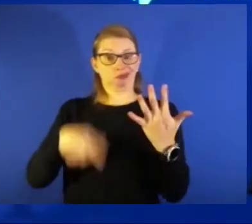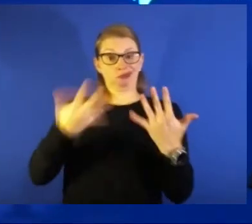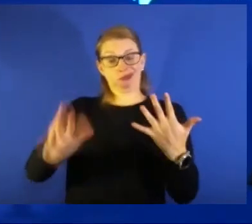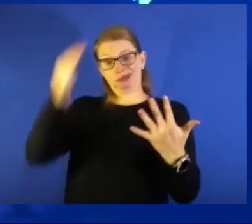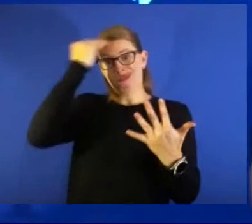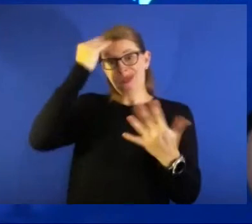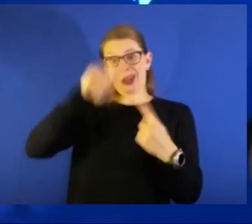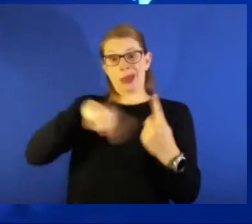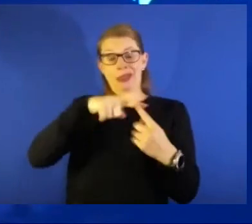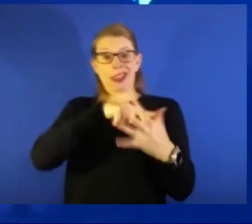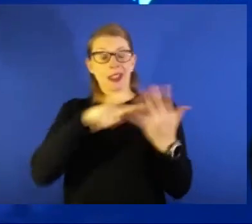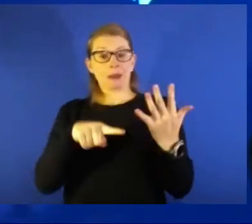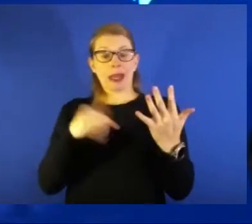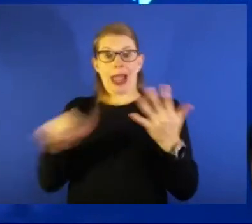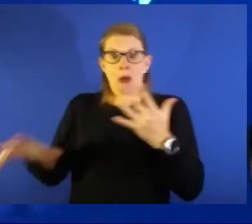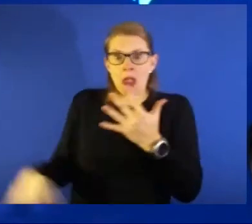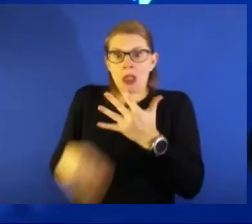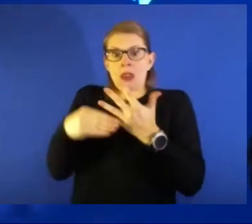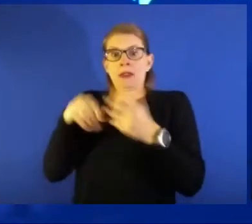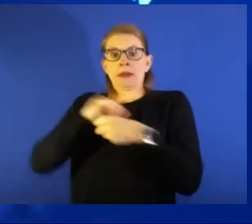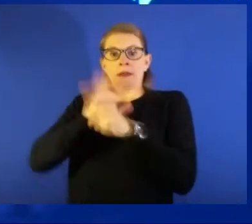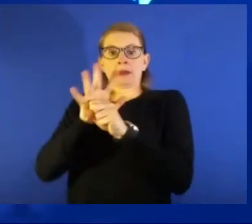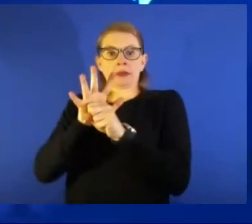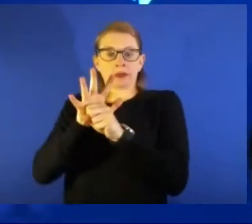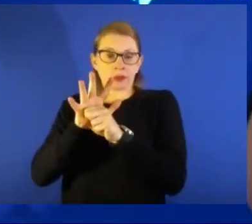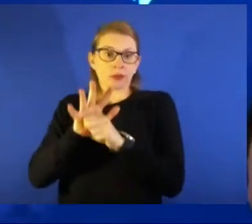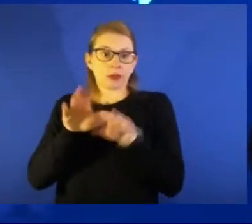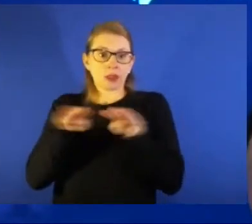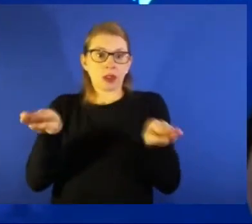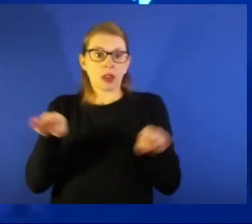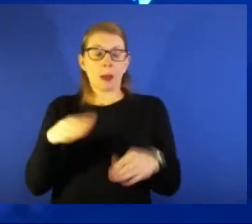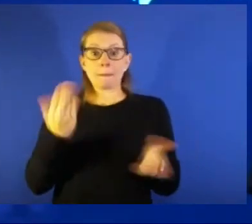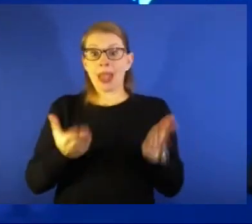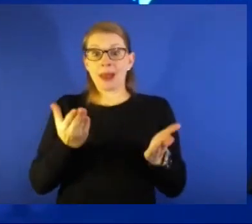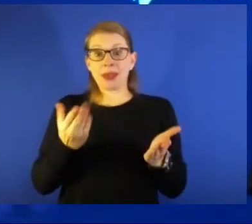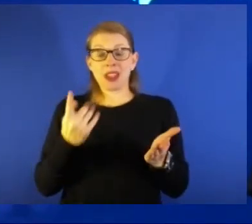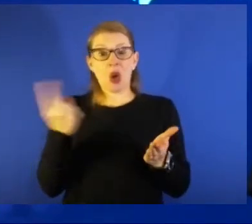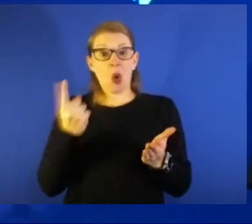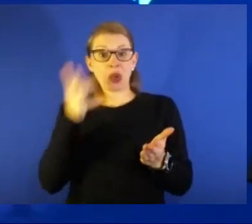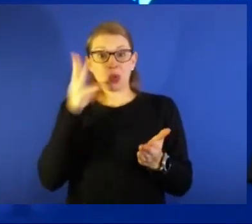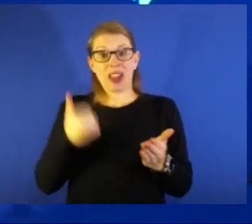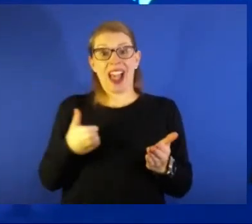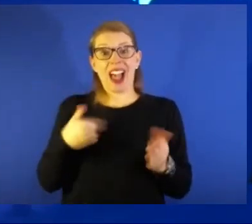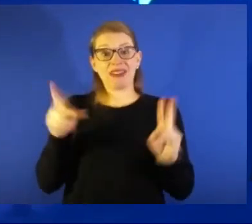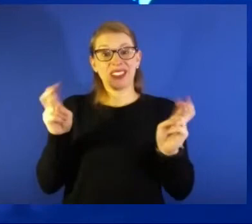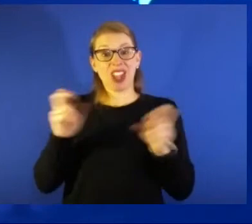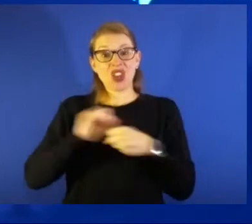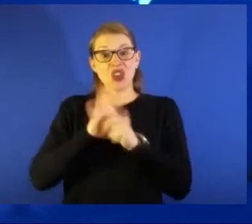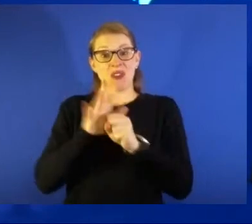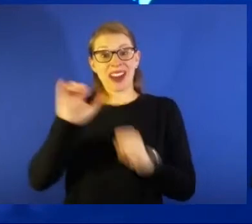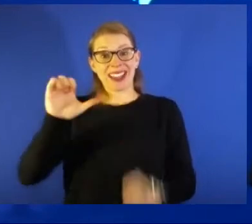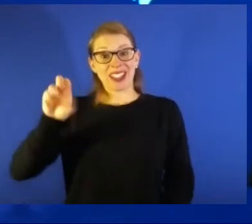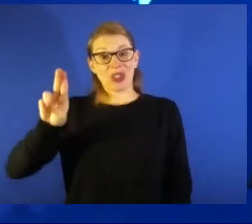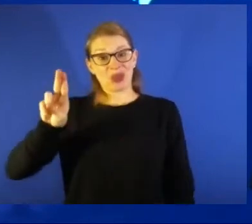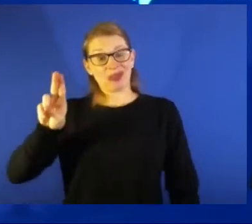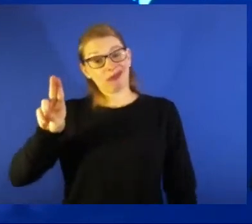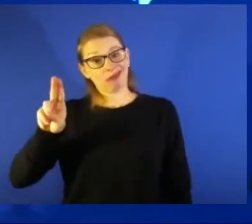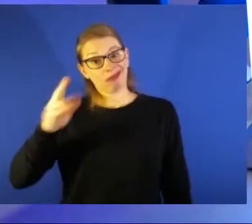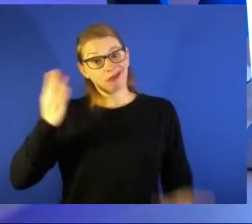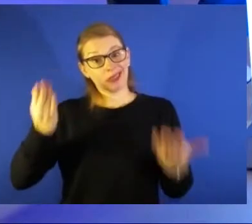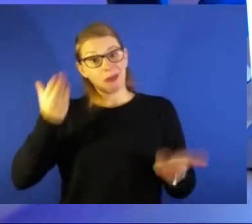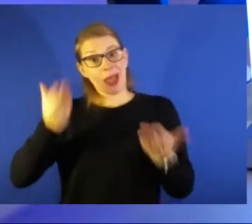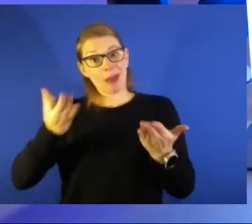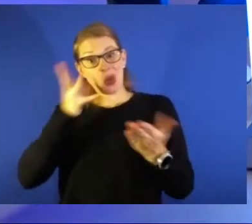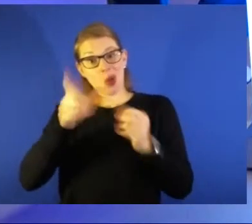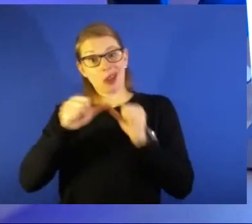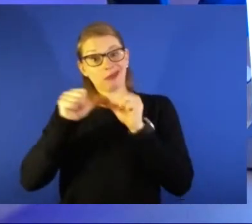our culture in this hospital has switched where we might always have a COVID ICU. Right. That might always be a thing now. A new time,